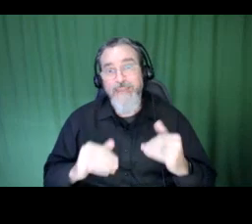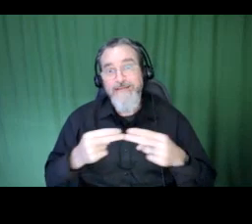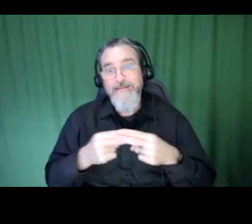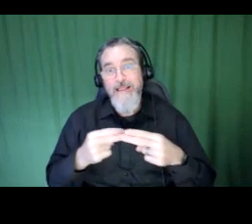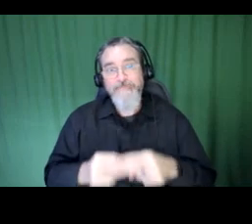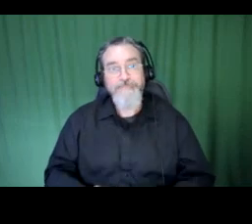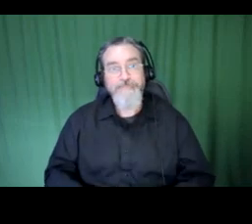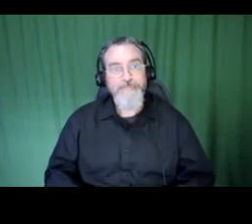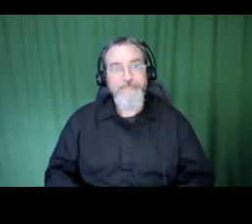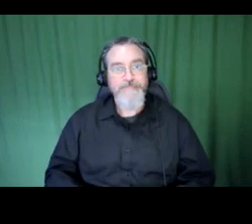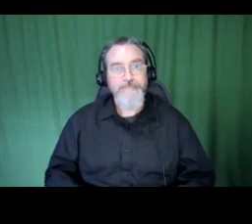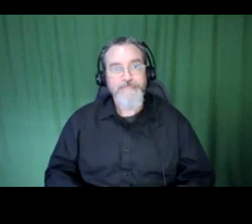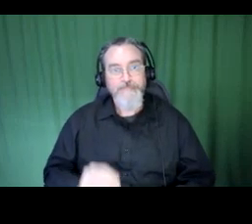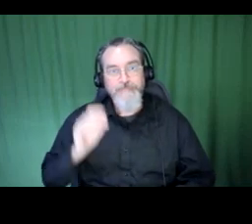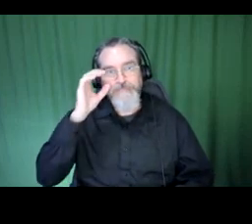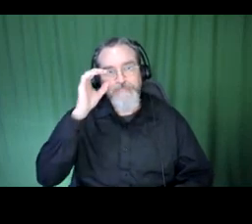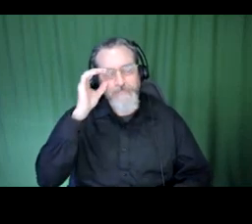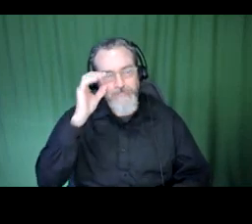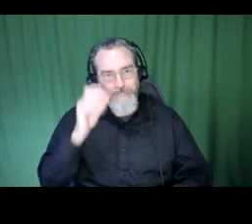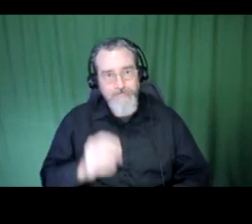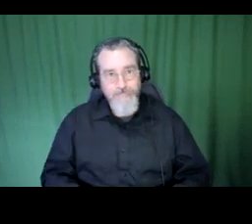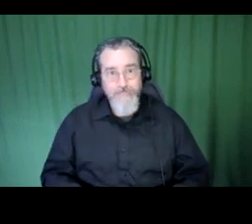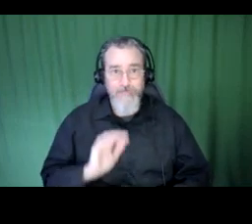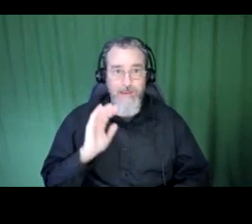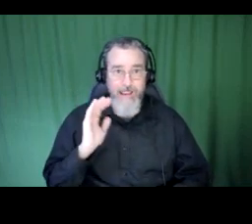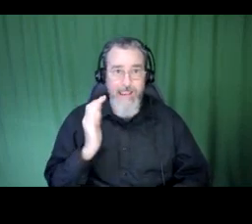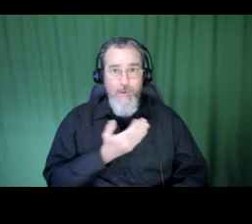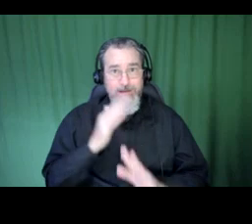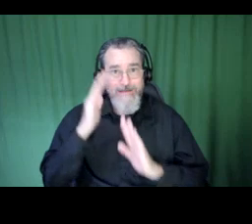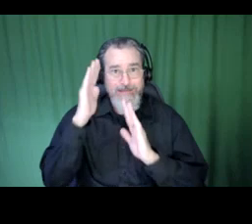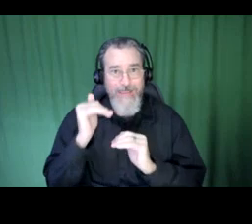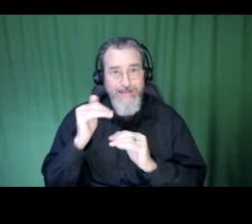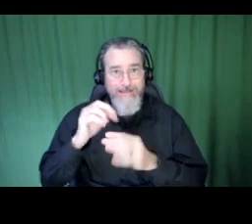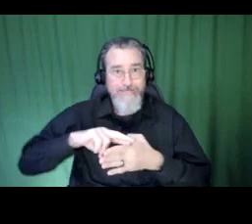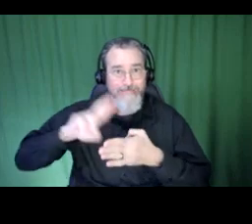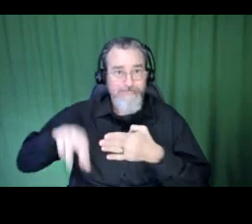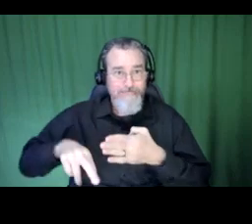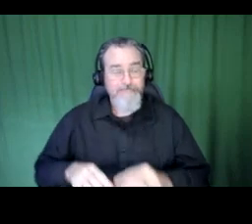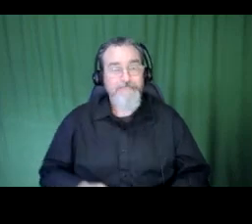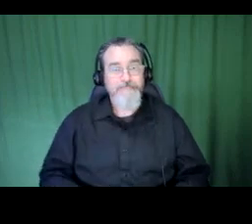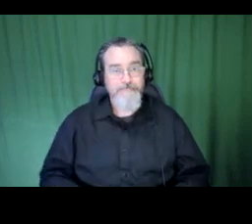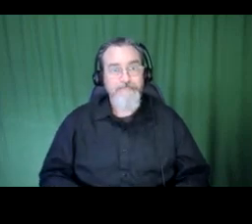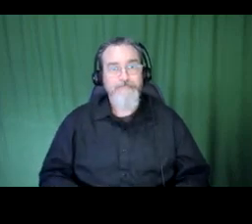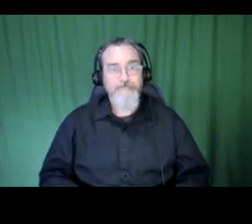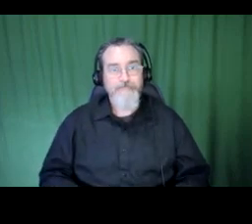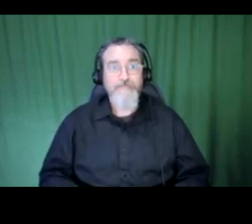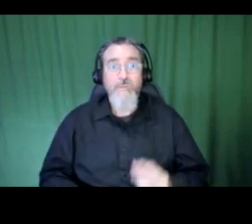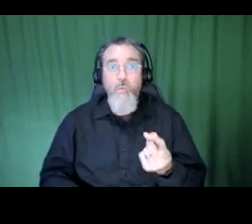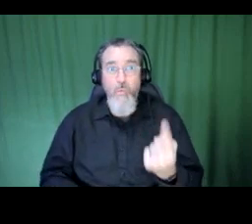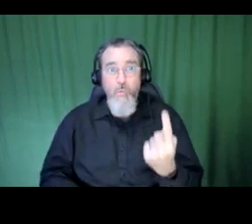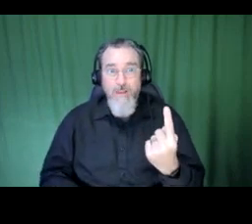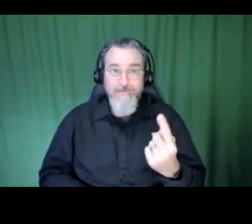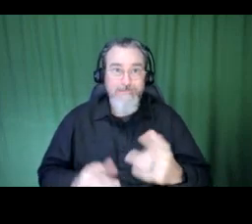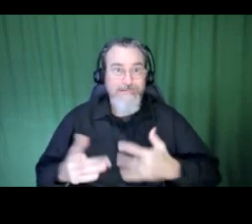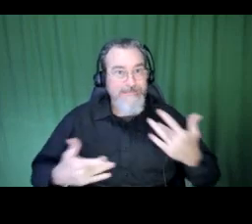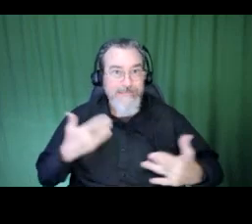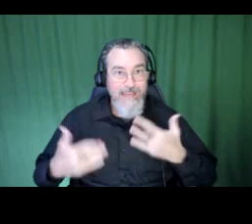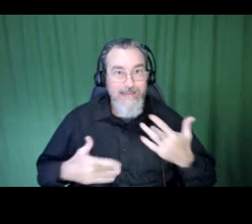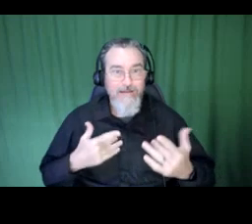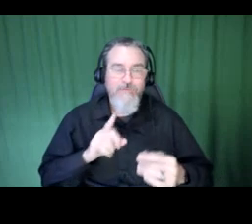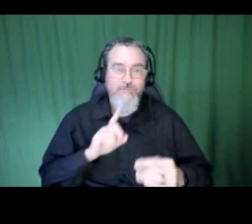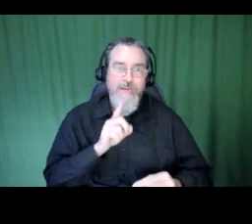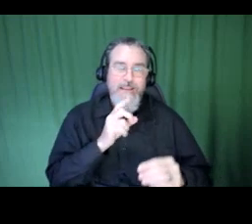Next slide. Yeah. So the anticipated outcomes, a lot of the one we're most excited about is really increasing